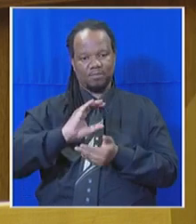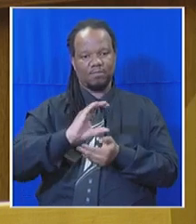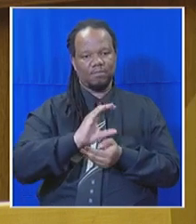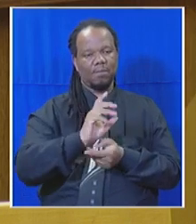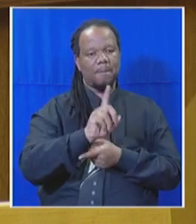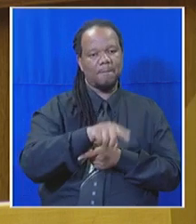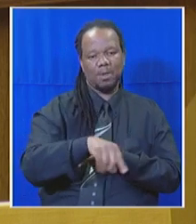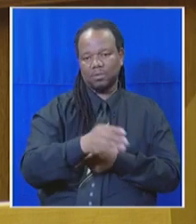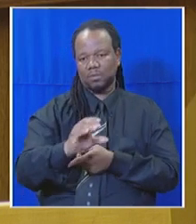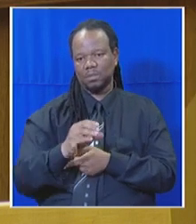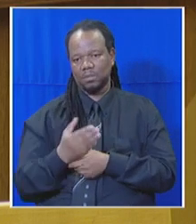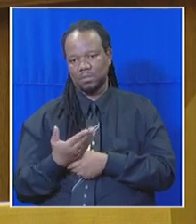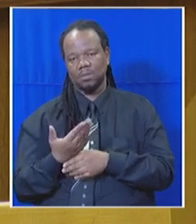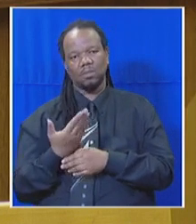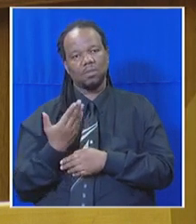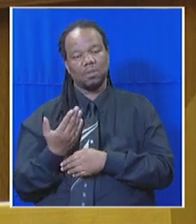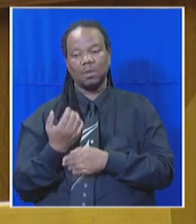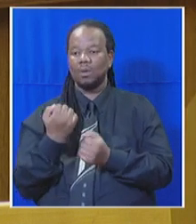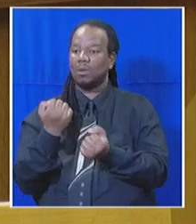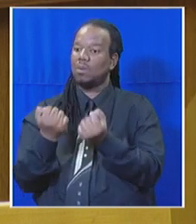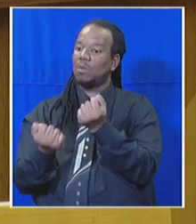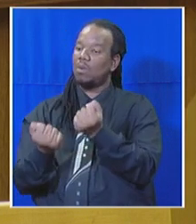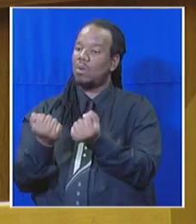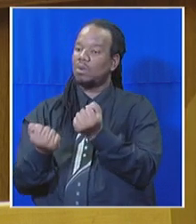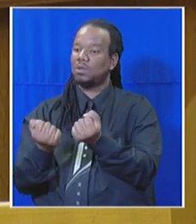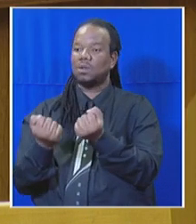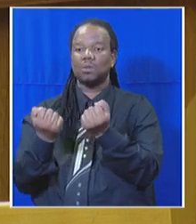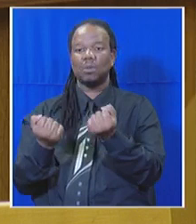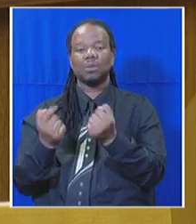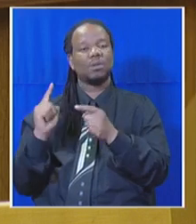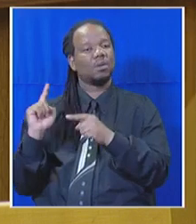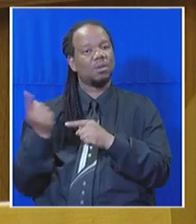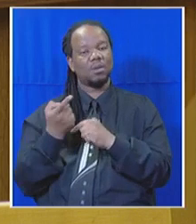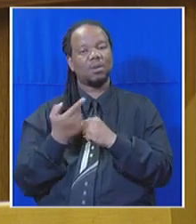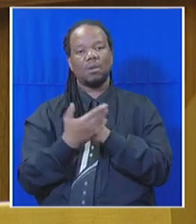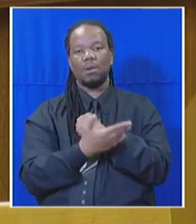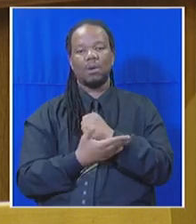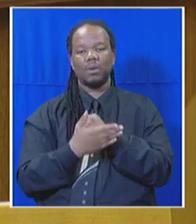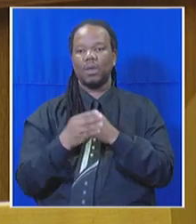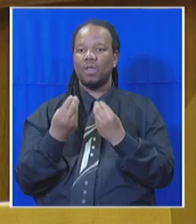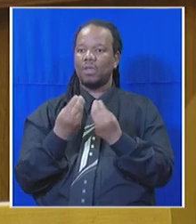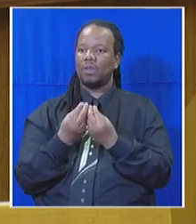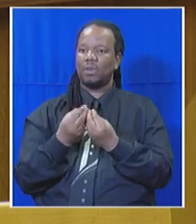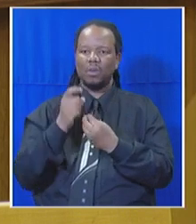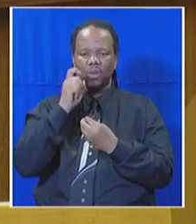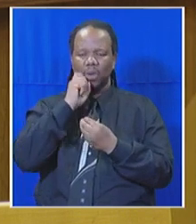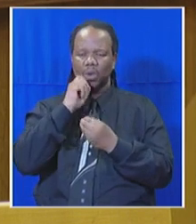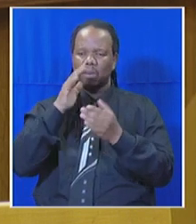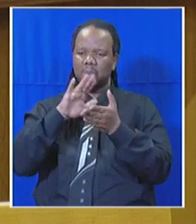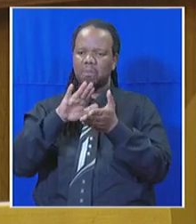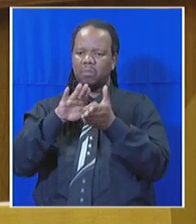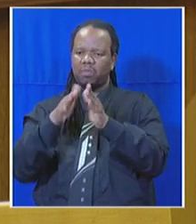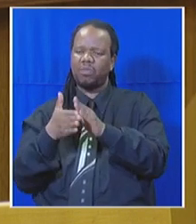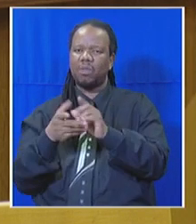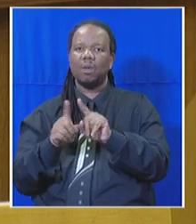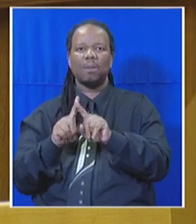Court facilities in and around the country remain in a poor state of disrepair. These must